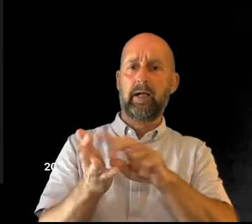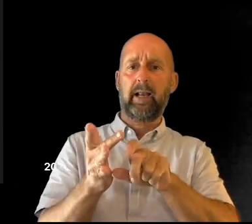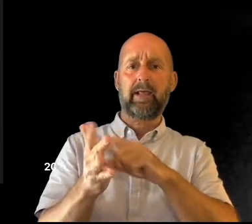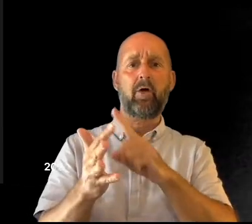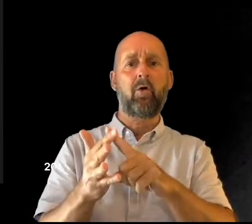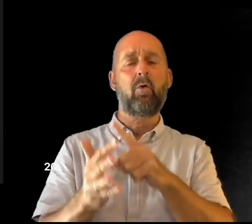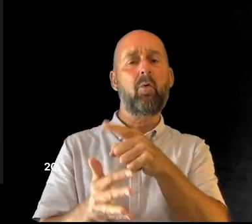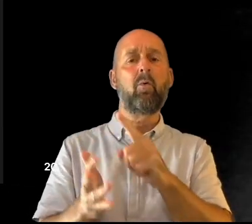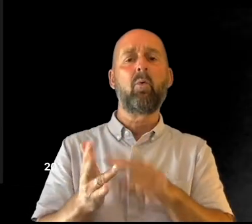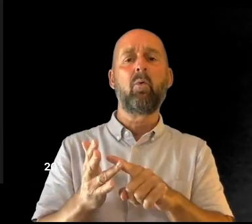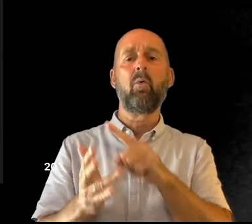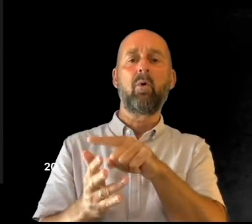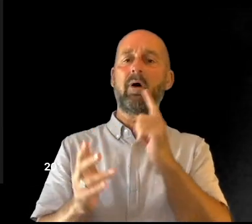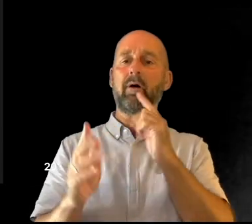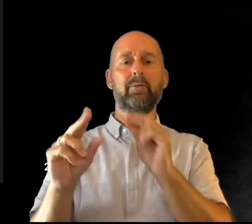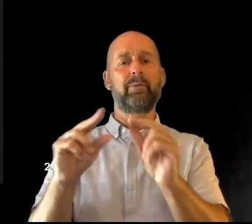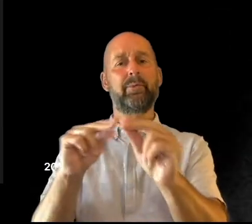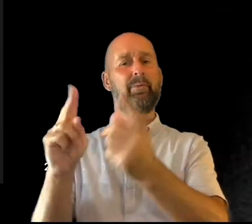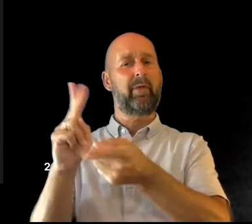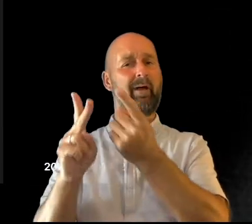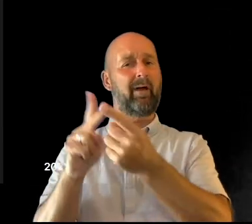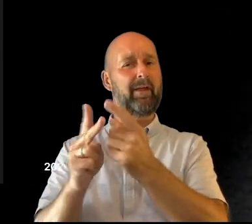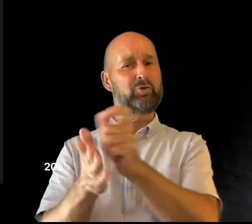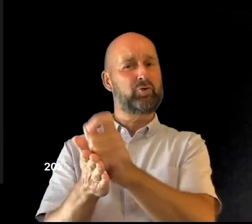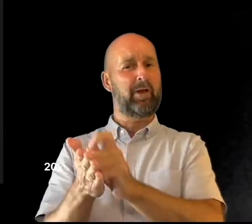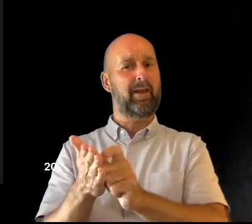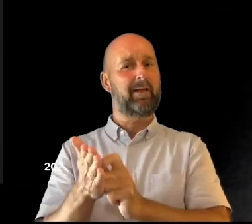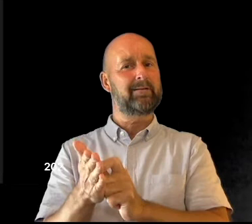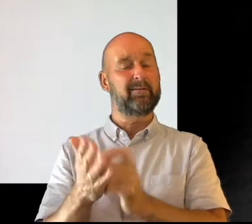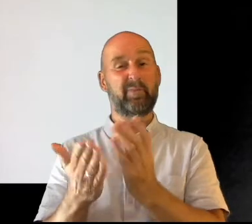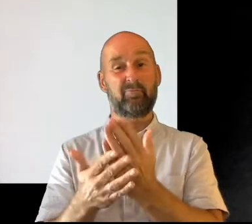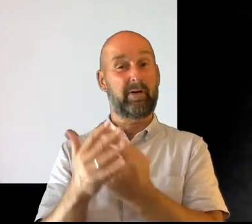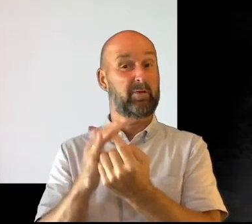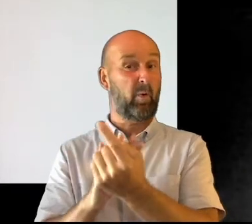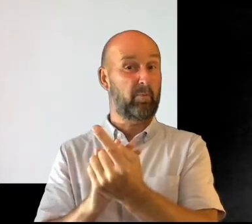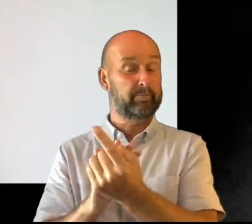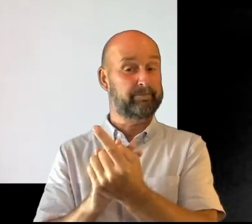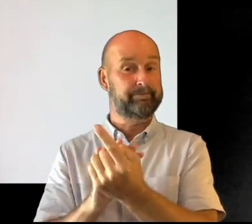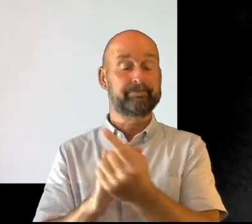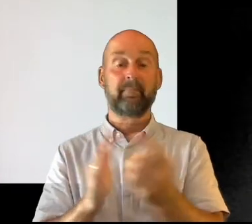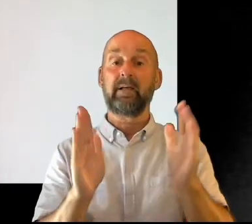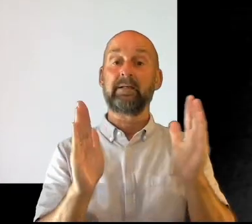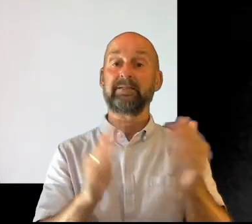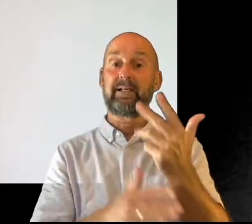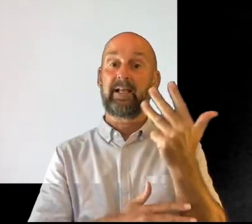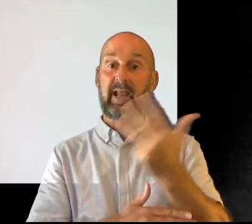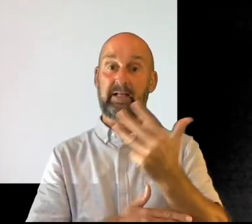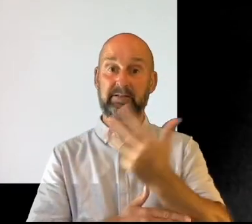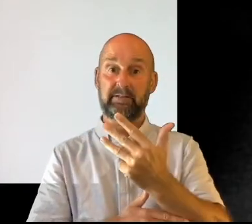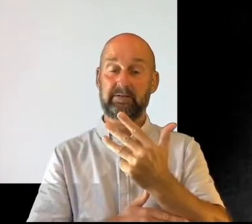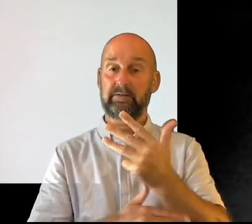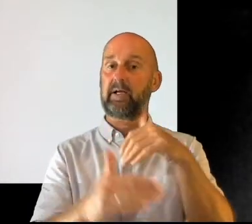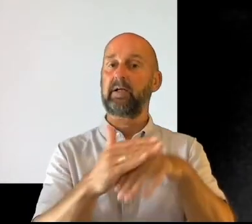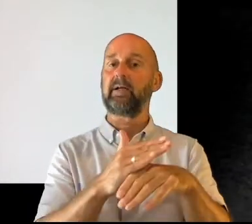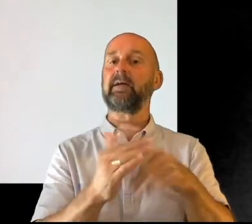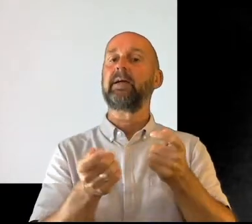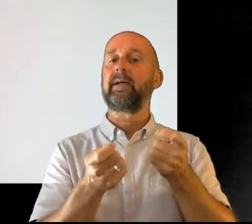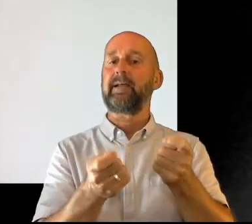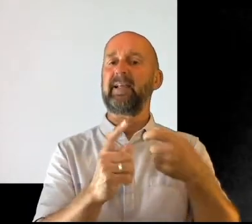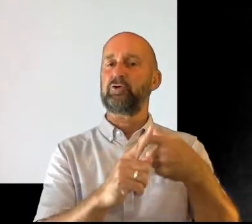makes light chit-chat with the other journalists. She's otherwise alone. Scene 19, internal, catering